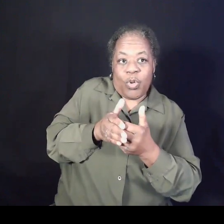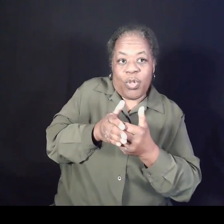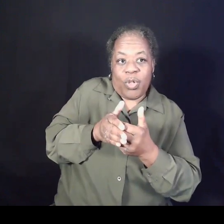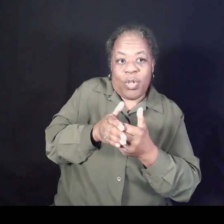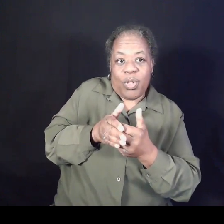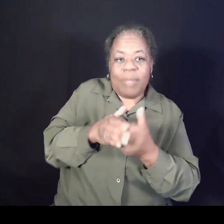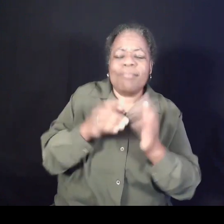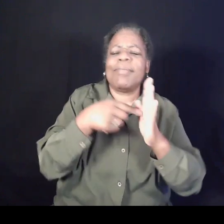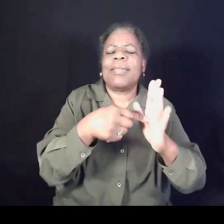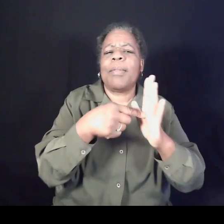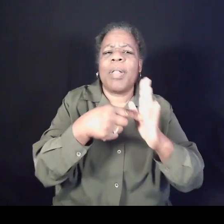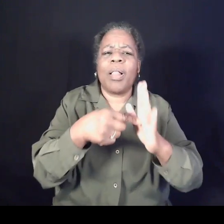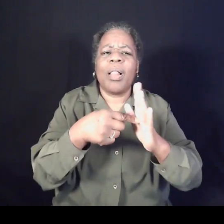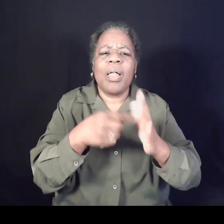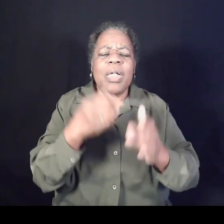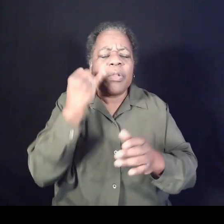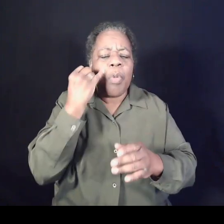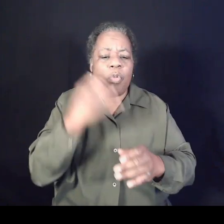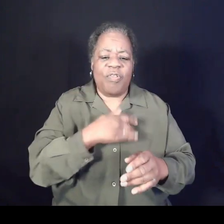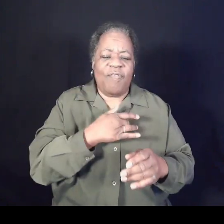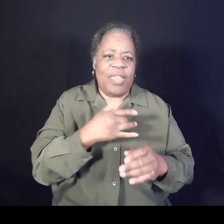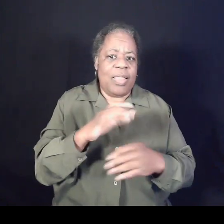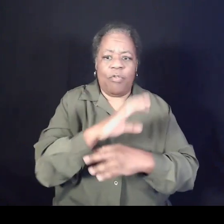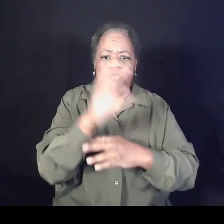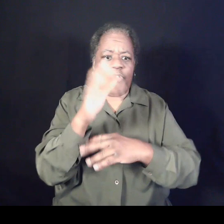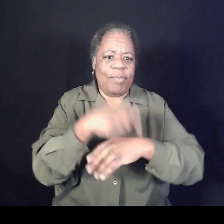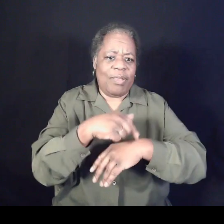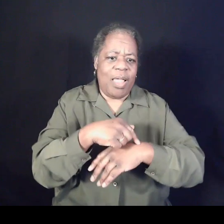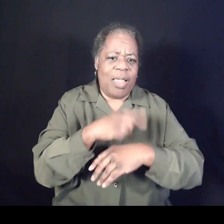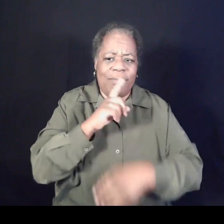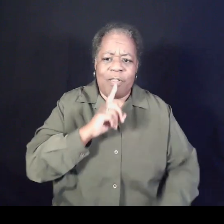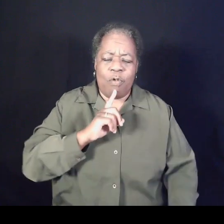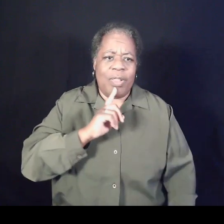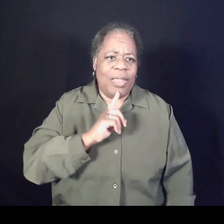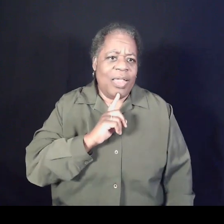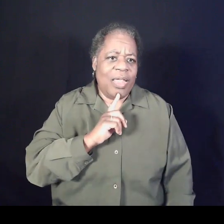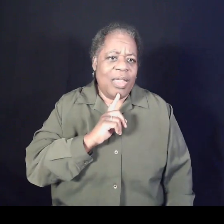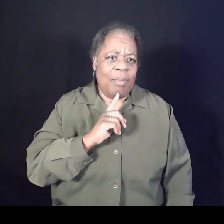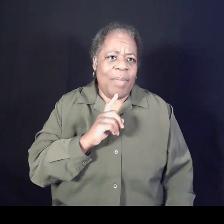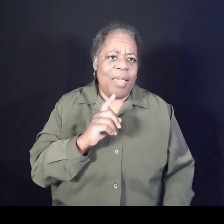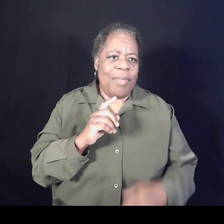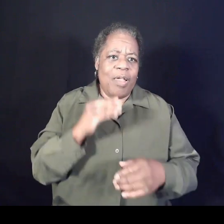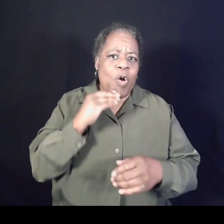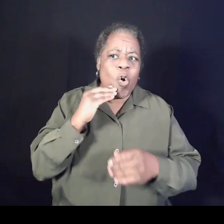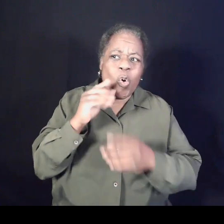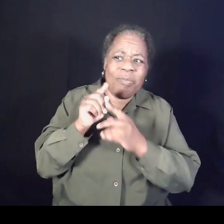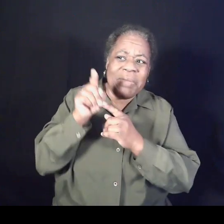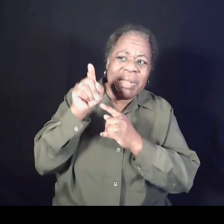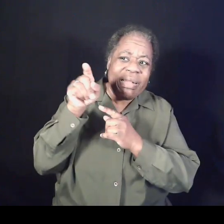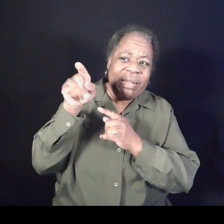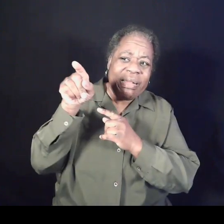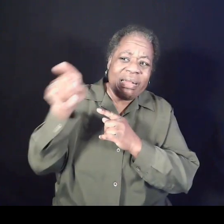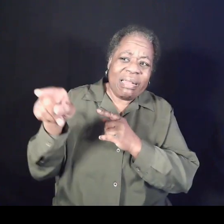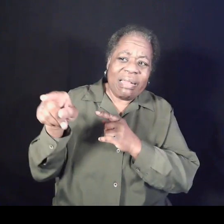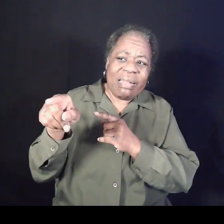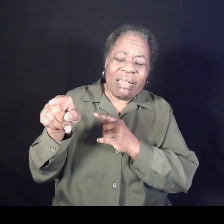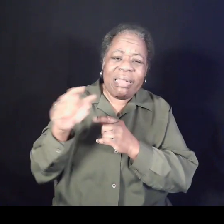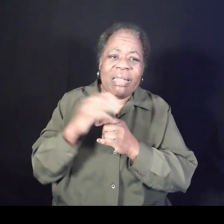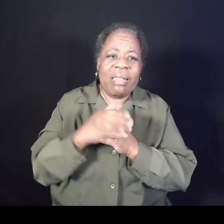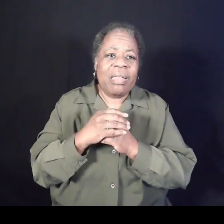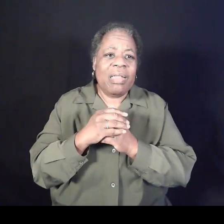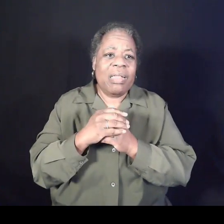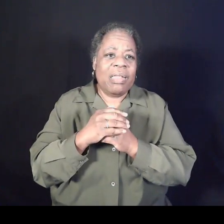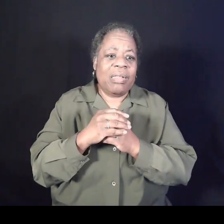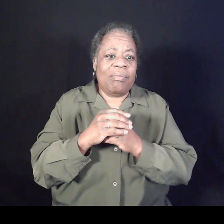Let's say you're feeling lonely this Christmas. Maybe you're far from home and it looks like you'll be spending the holiday by